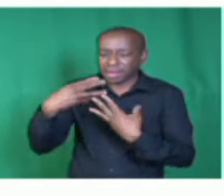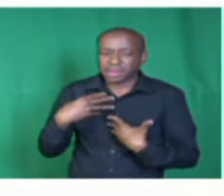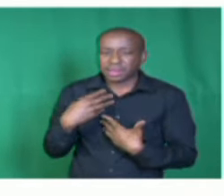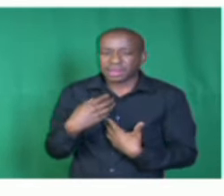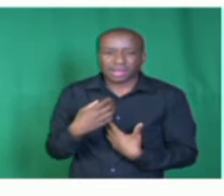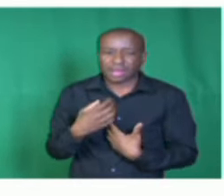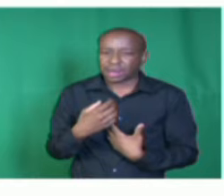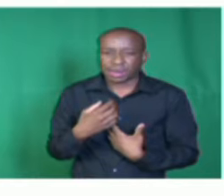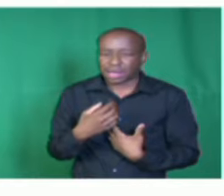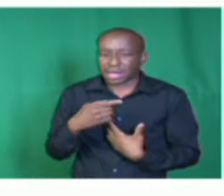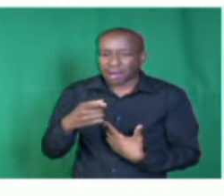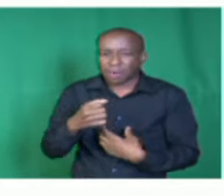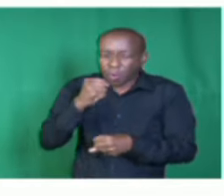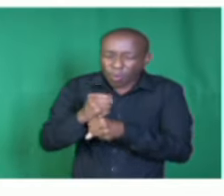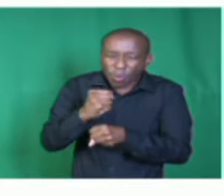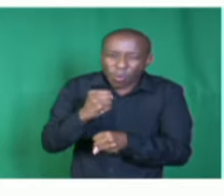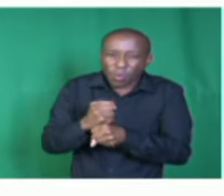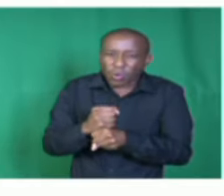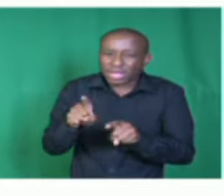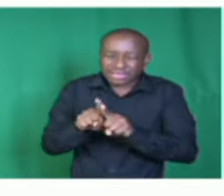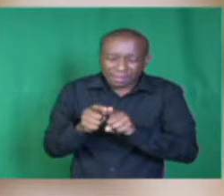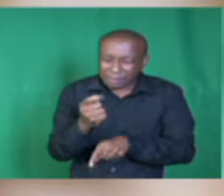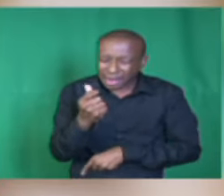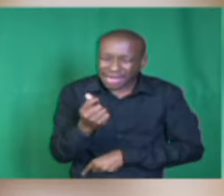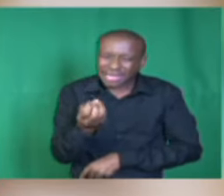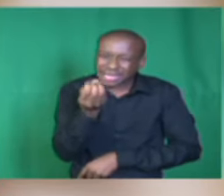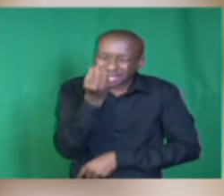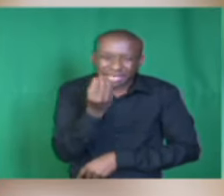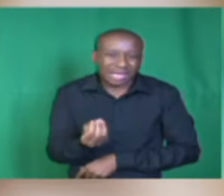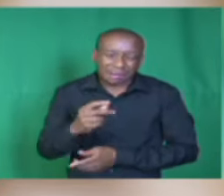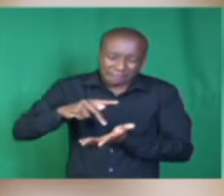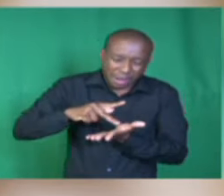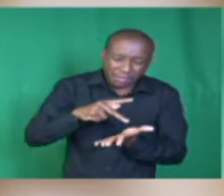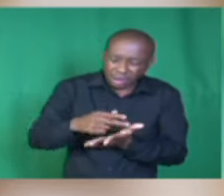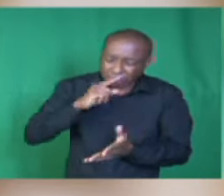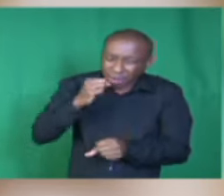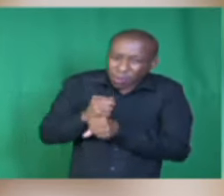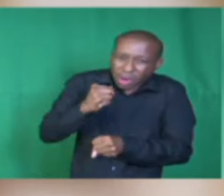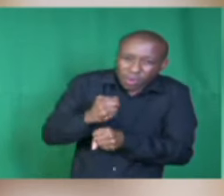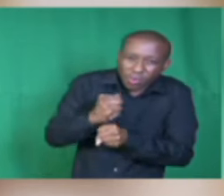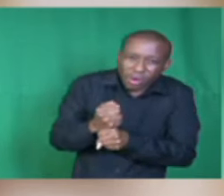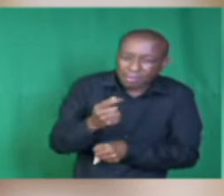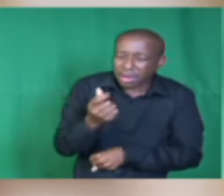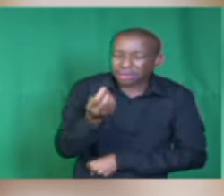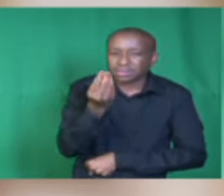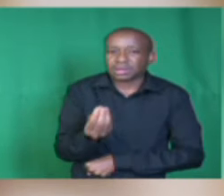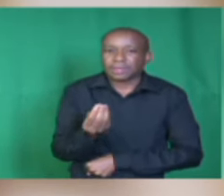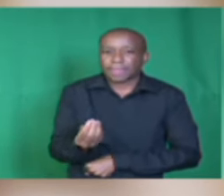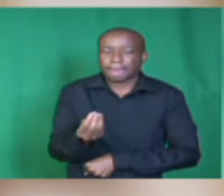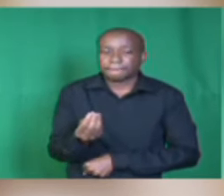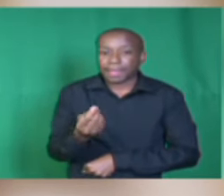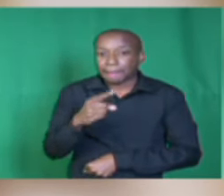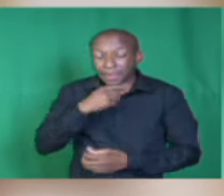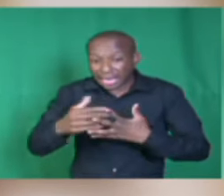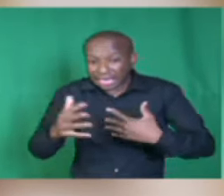got peanuts. They worked for peanuts. I don't mean real peanuts, but they were paid very, very low wages. Raw materials were sent to